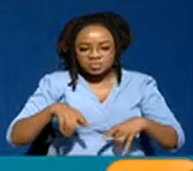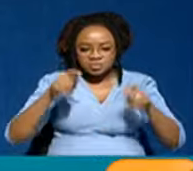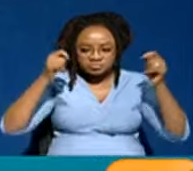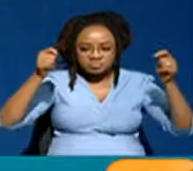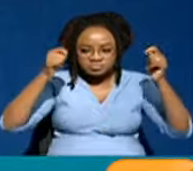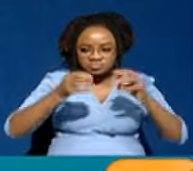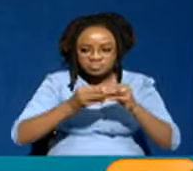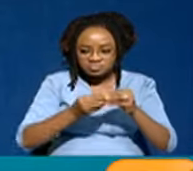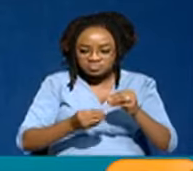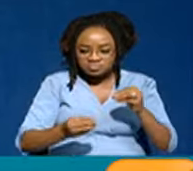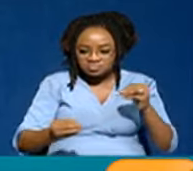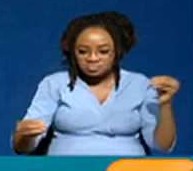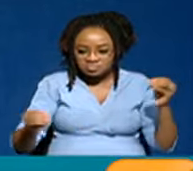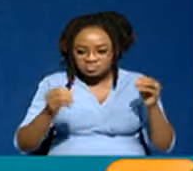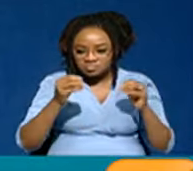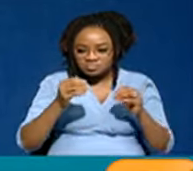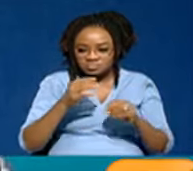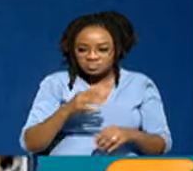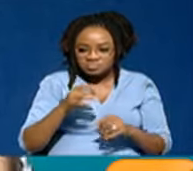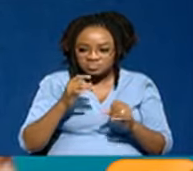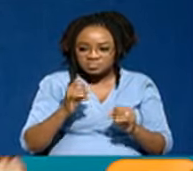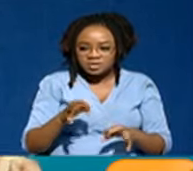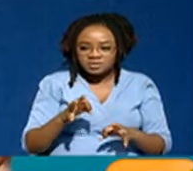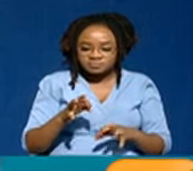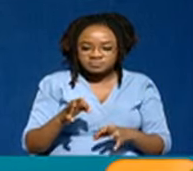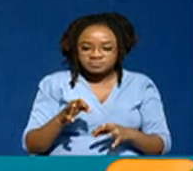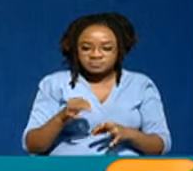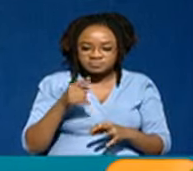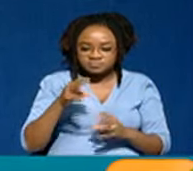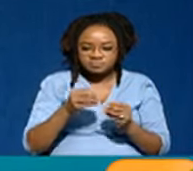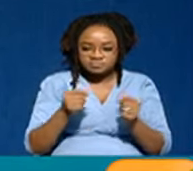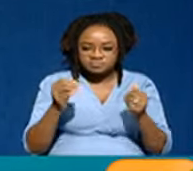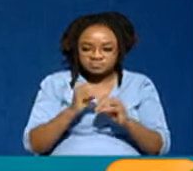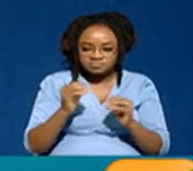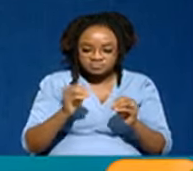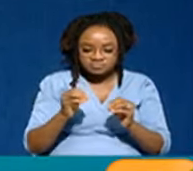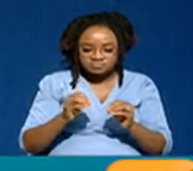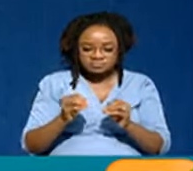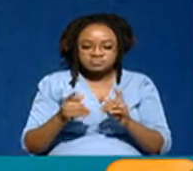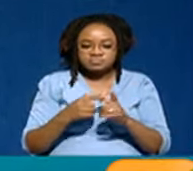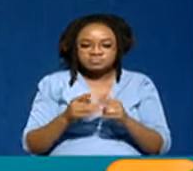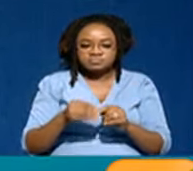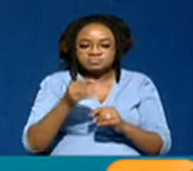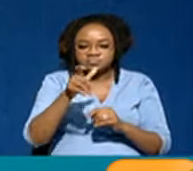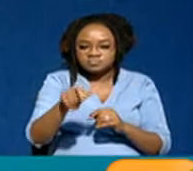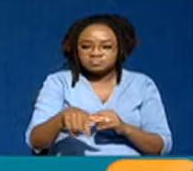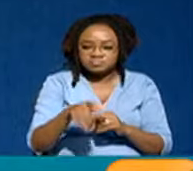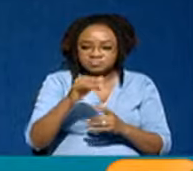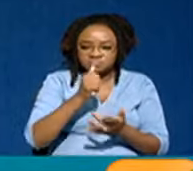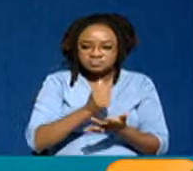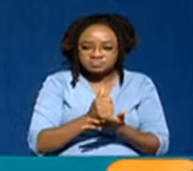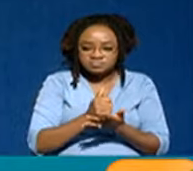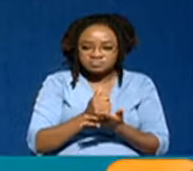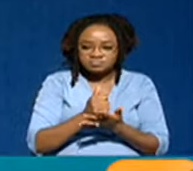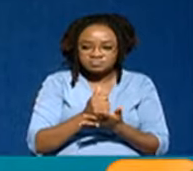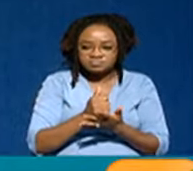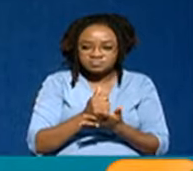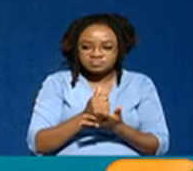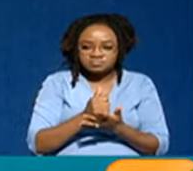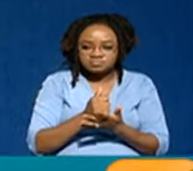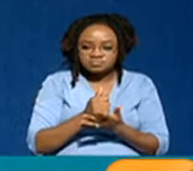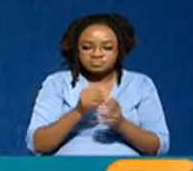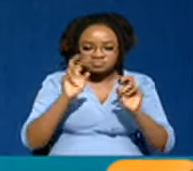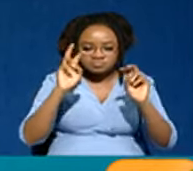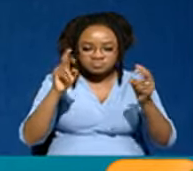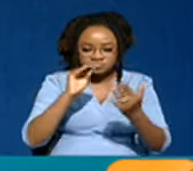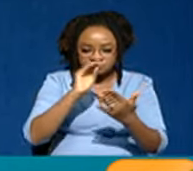when you meet these individuals in the boardrooms, you realize that you give somebody your notice, the issues, and out of 19 issues,